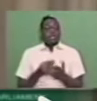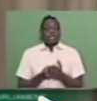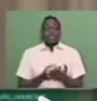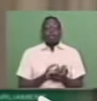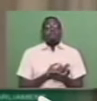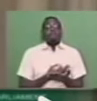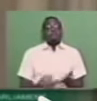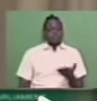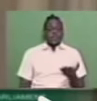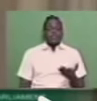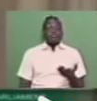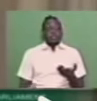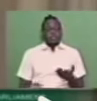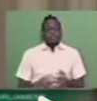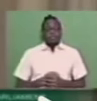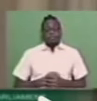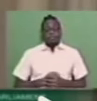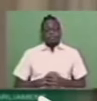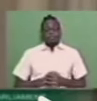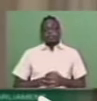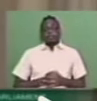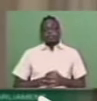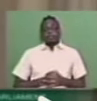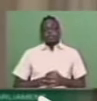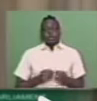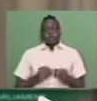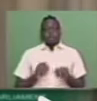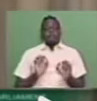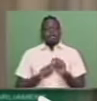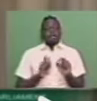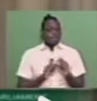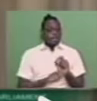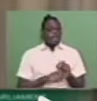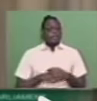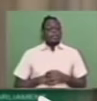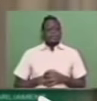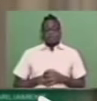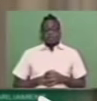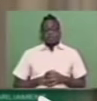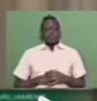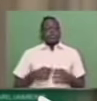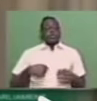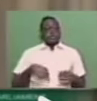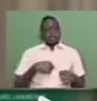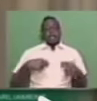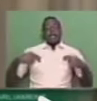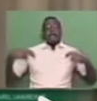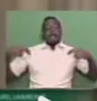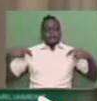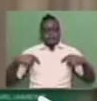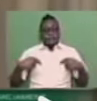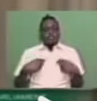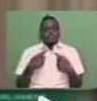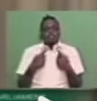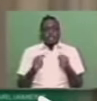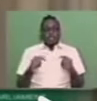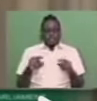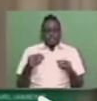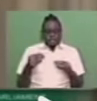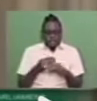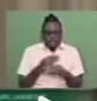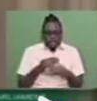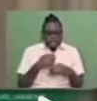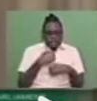NGC is already demanding that the manufacturing sector pay 13% more for natural gas this